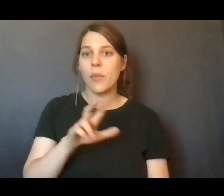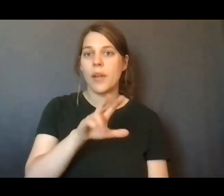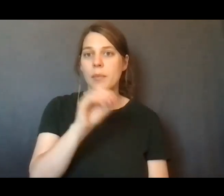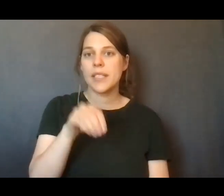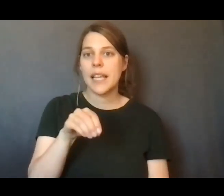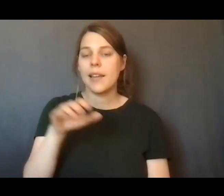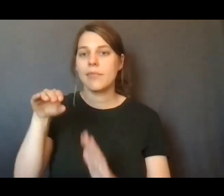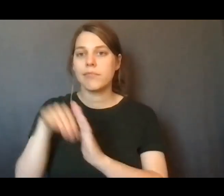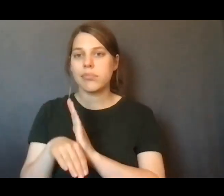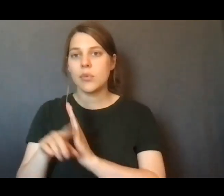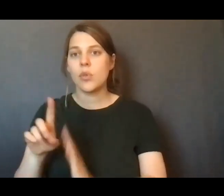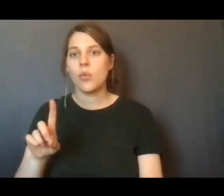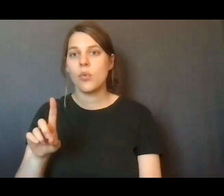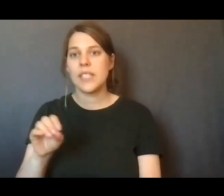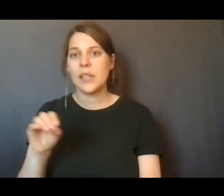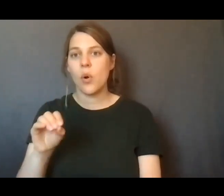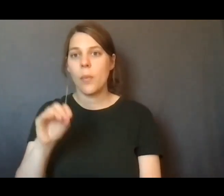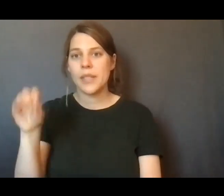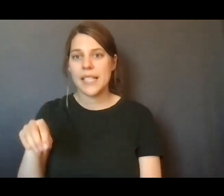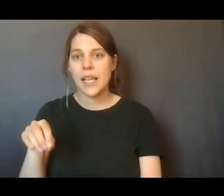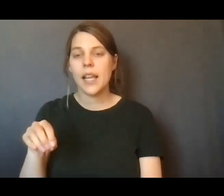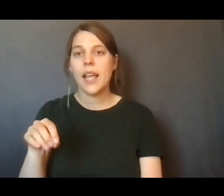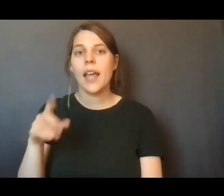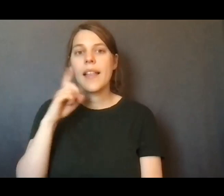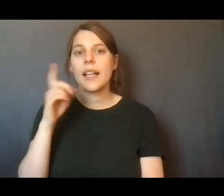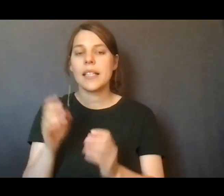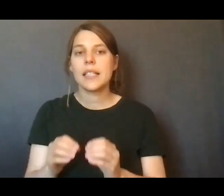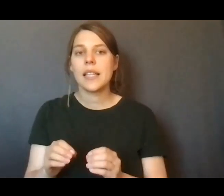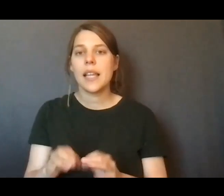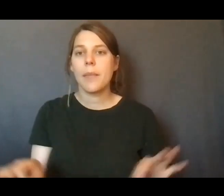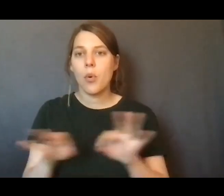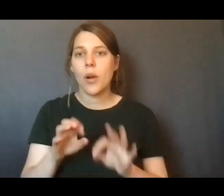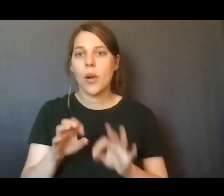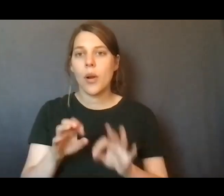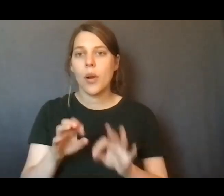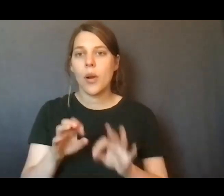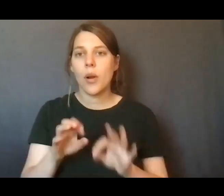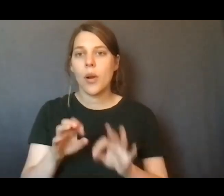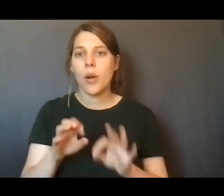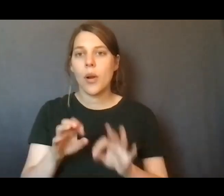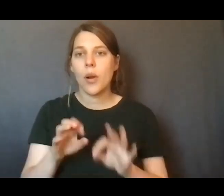it's indicative of staff understanding, what and the ways in which